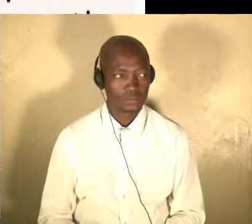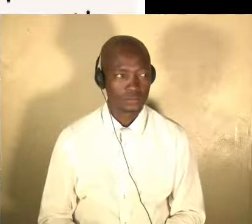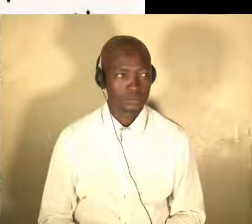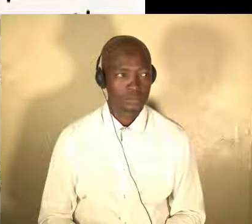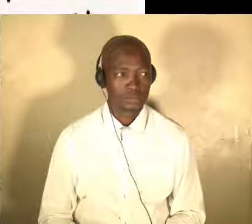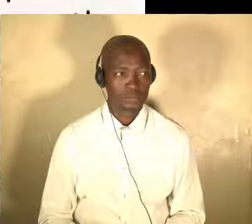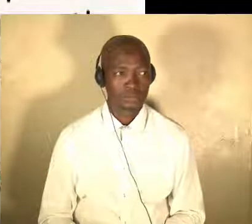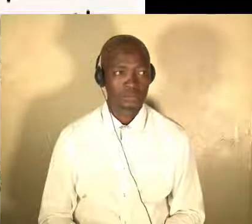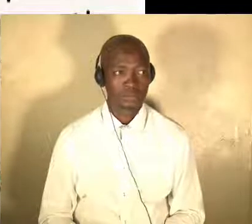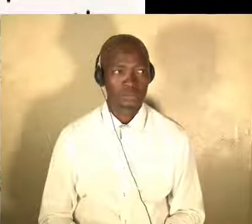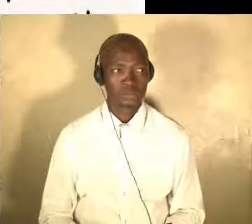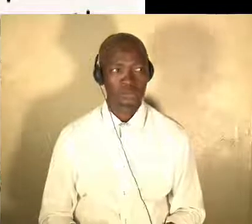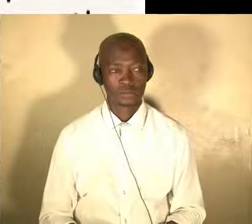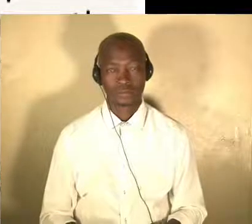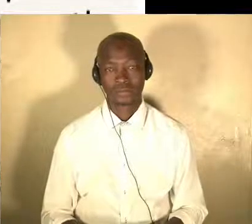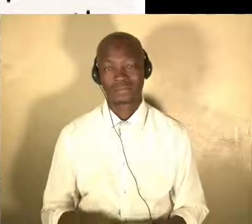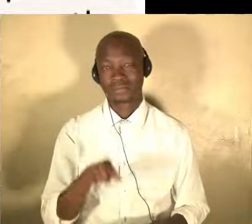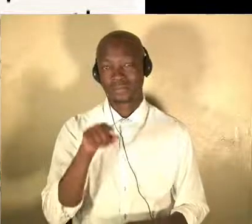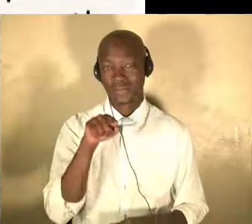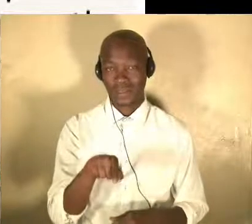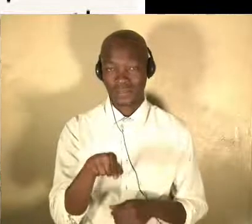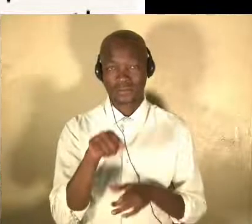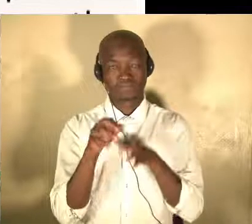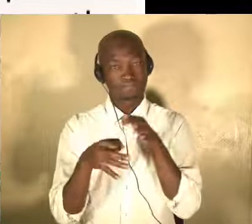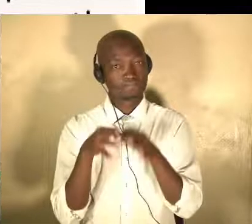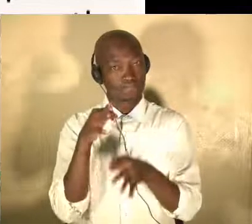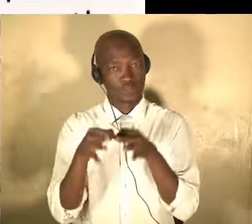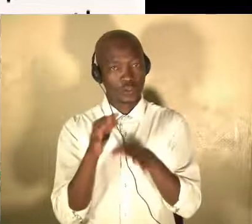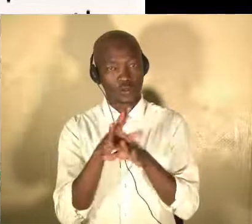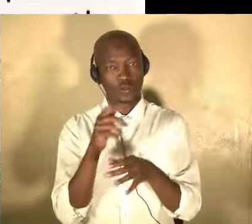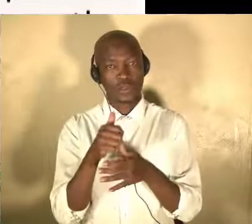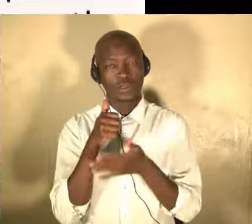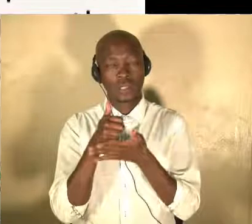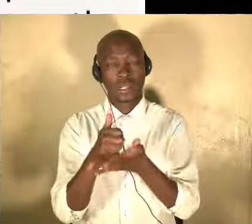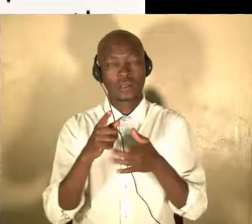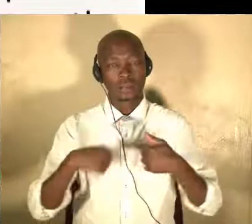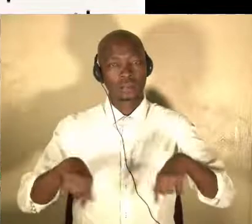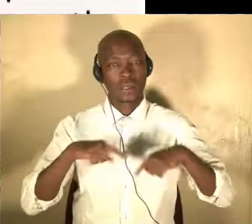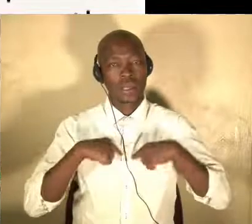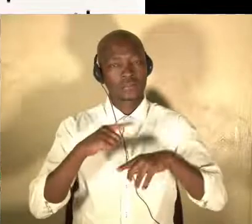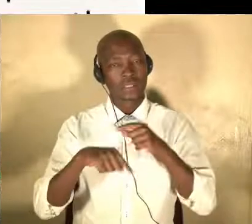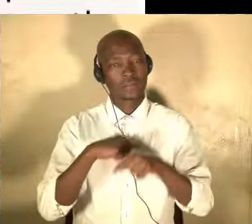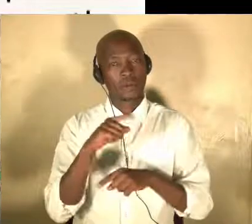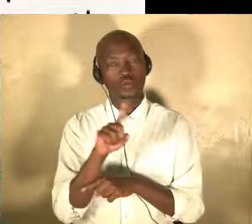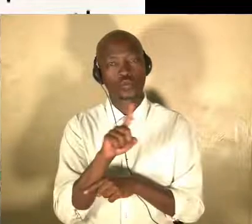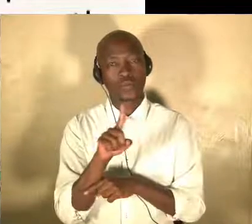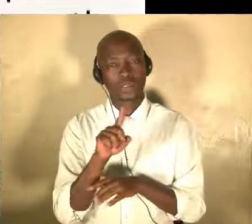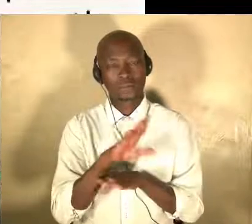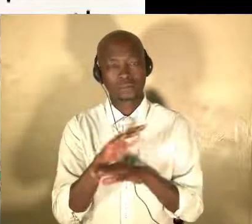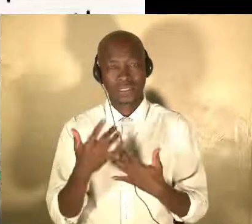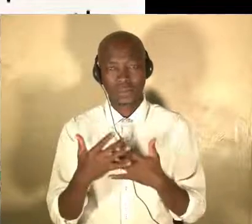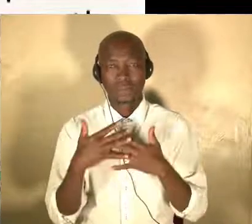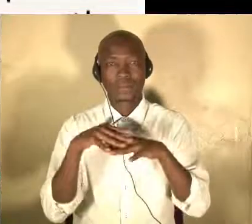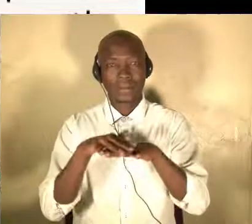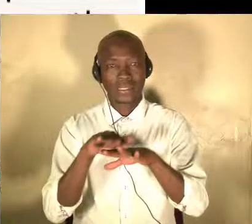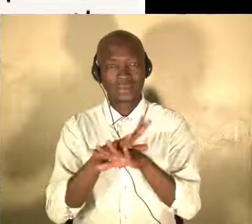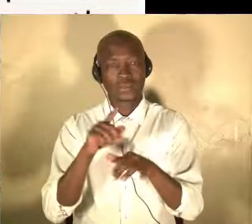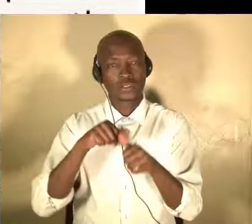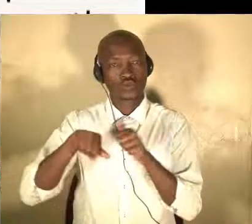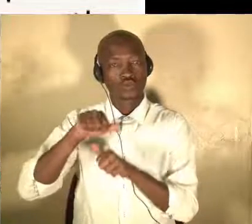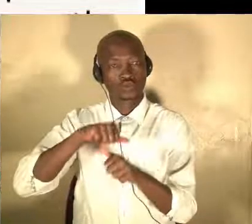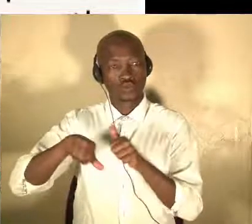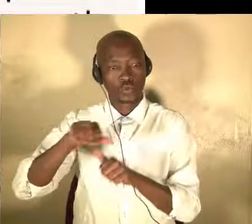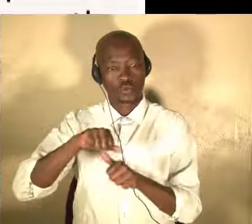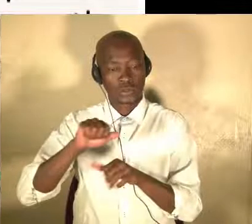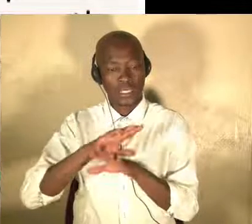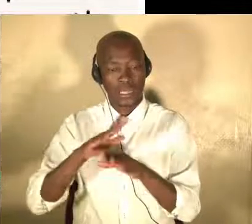this definition would also assist us in terms of implementing the Social Assistance